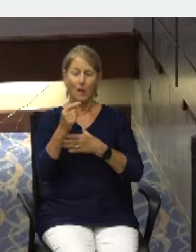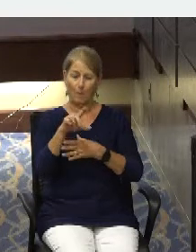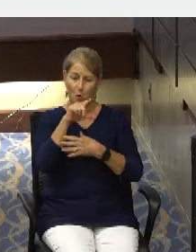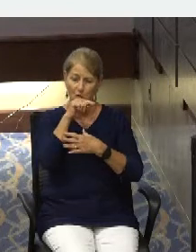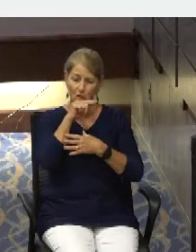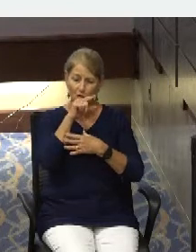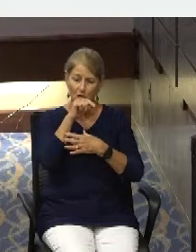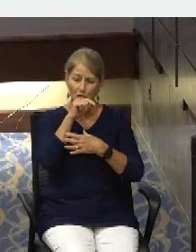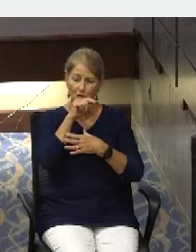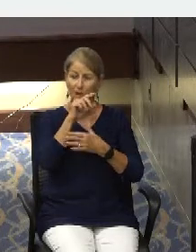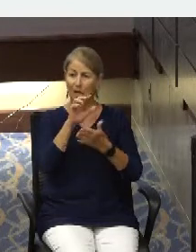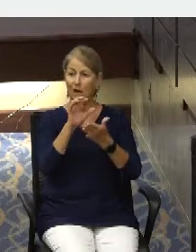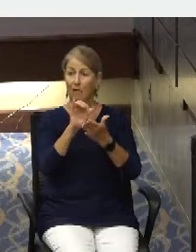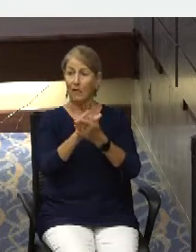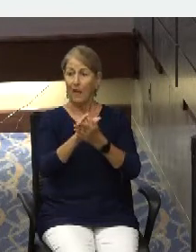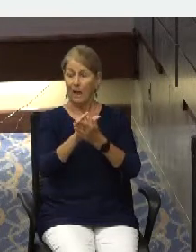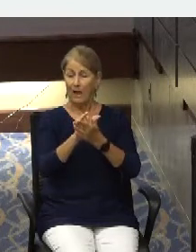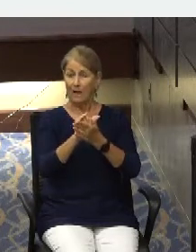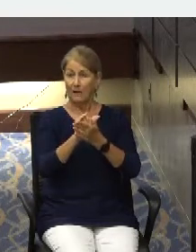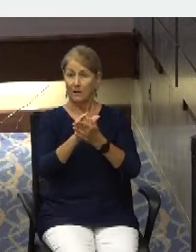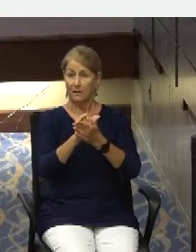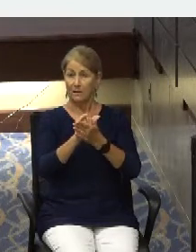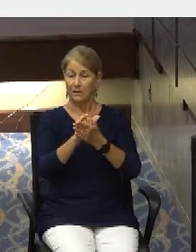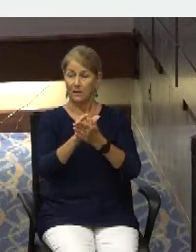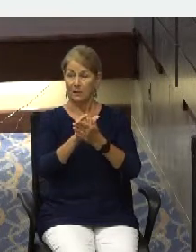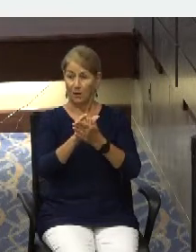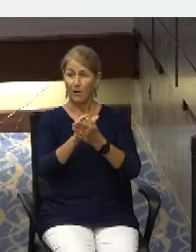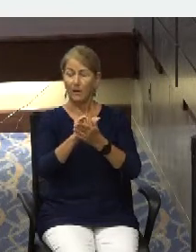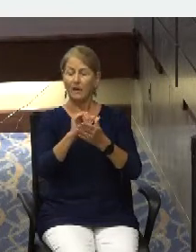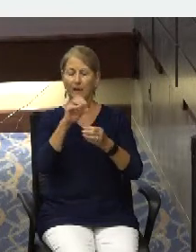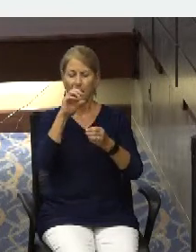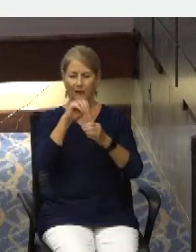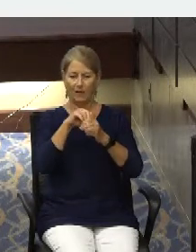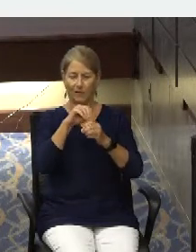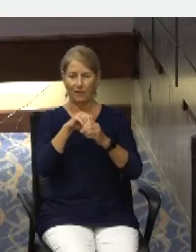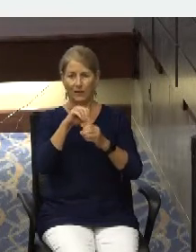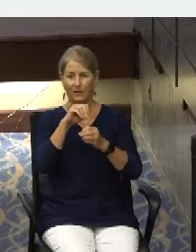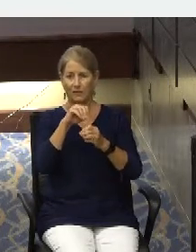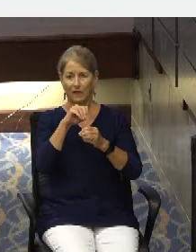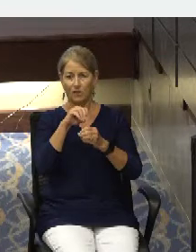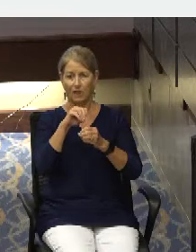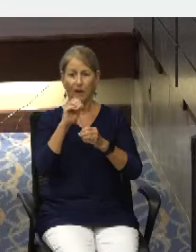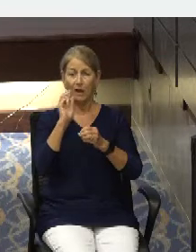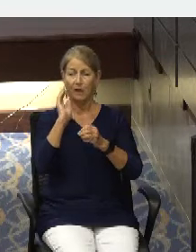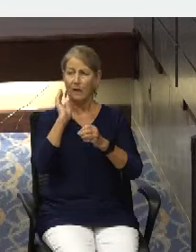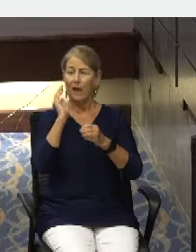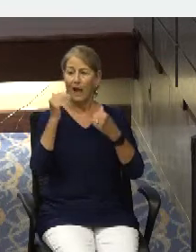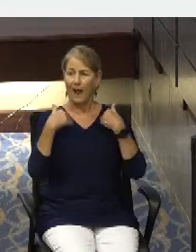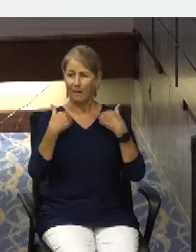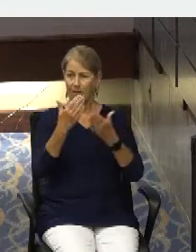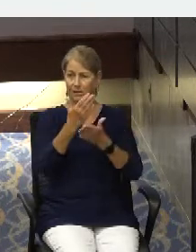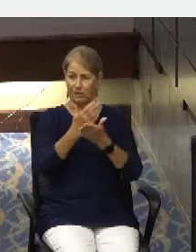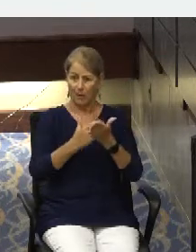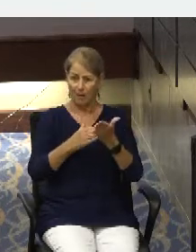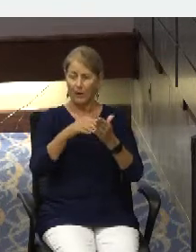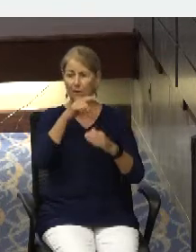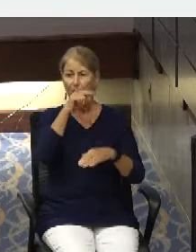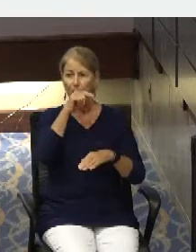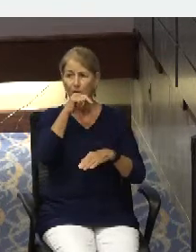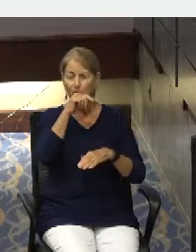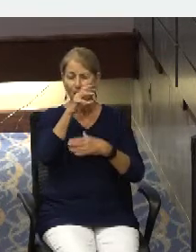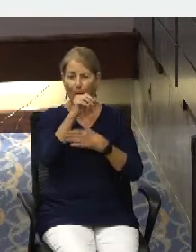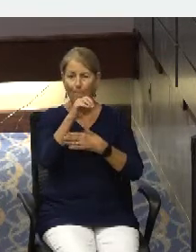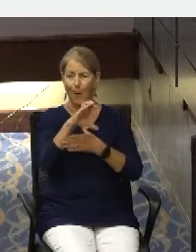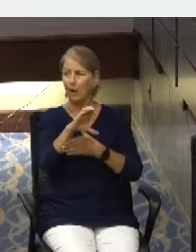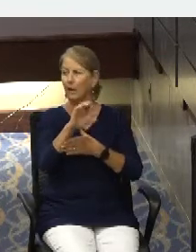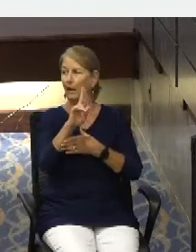birds that are situated in the installation, and we have some mock-ups of those birds here. They would be created in aluminum,